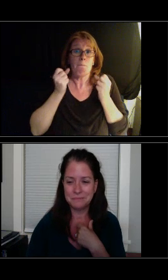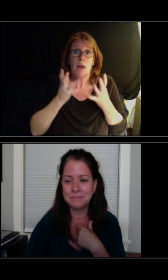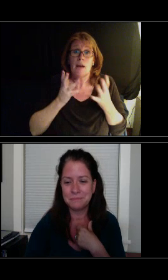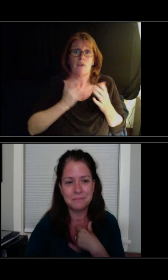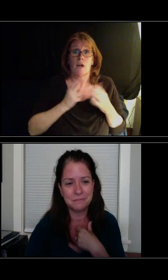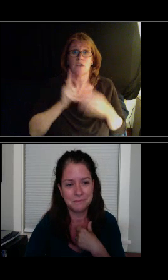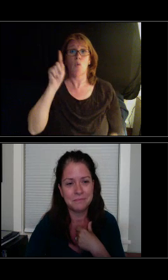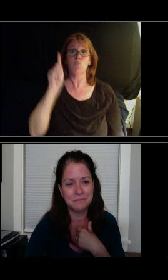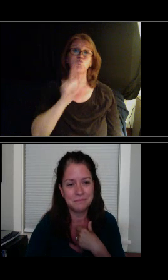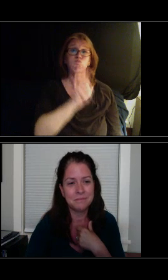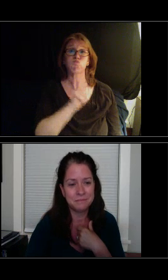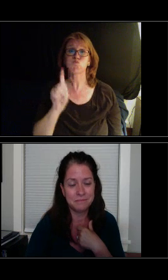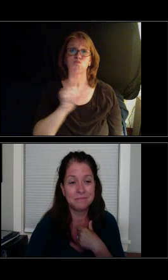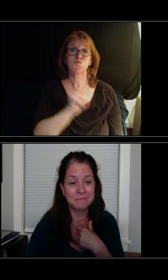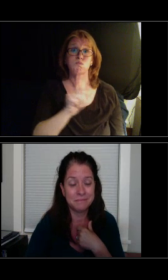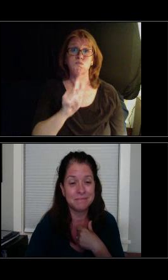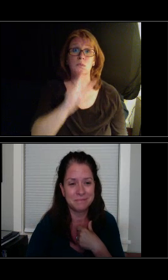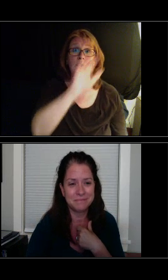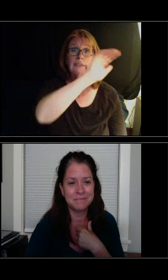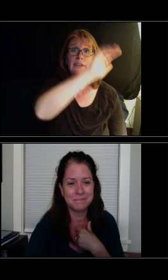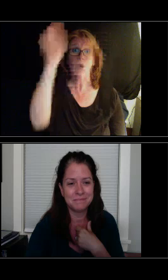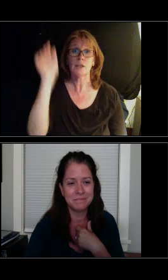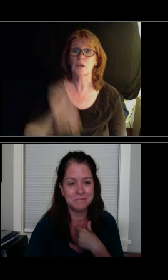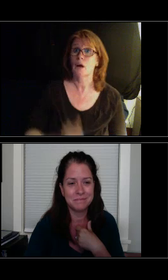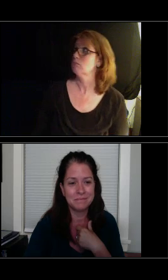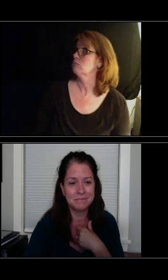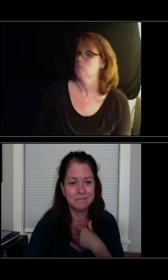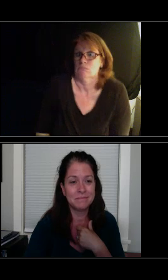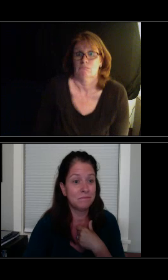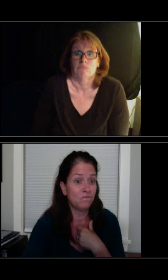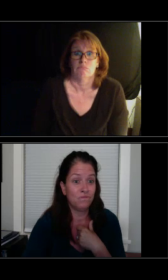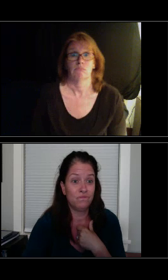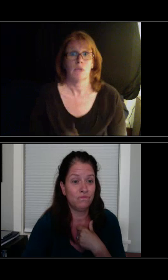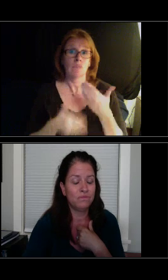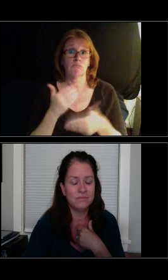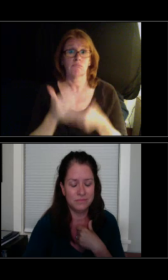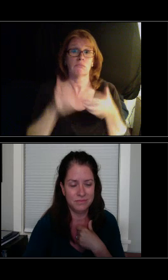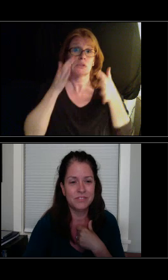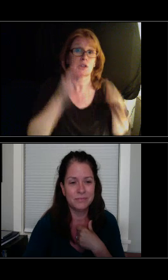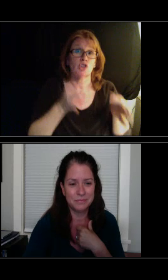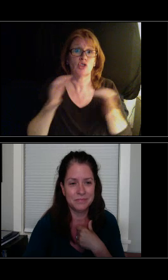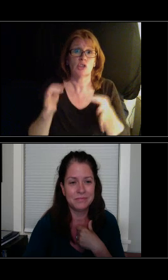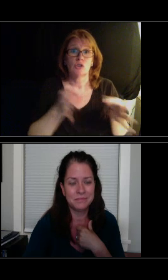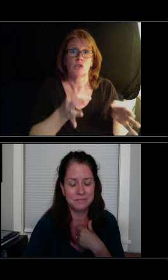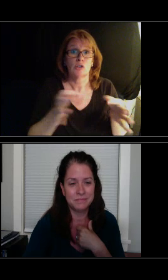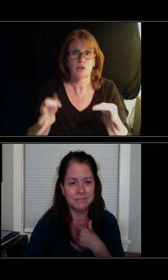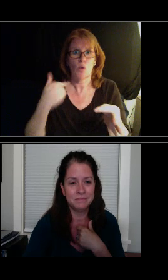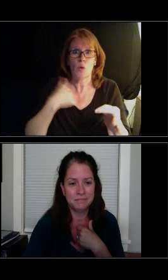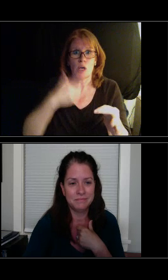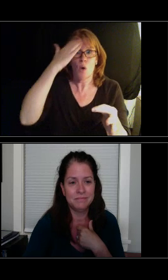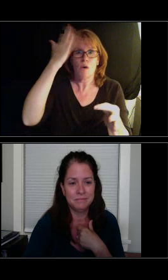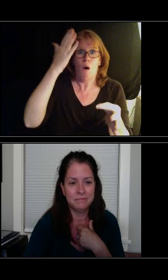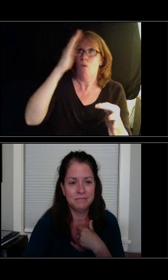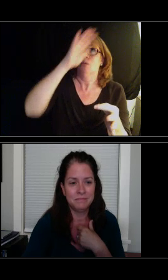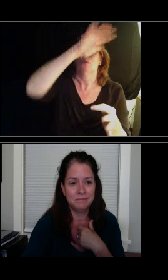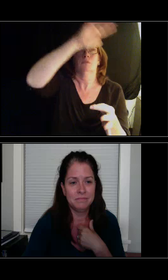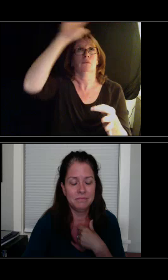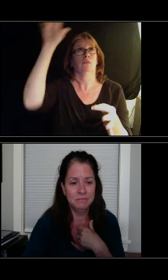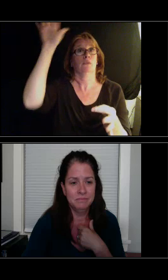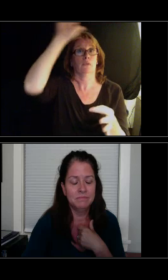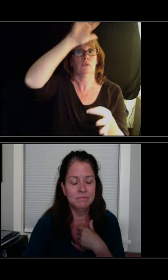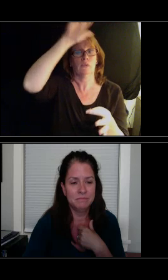Right. This is Robyn. Right. Many of us walk into multitudes of systems and don't necessarily understand how they function or even the